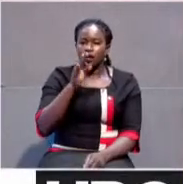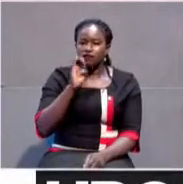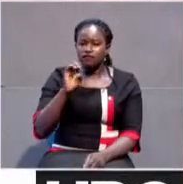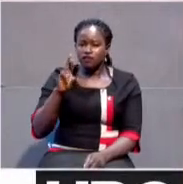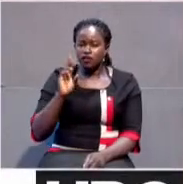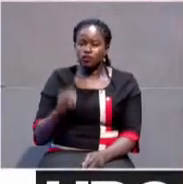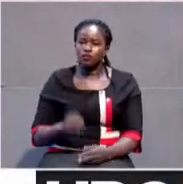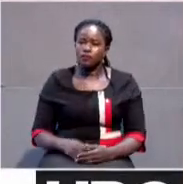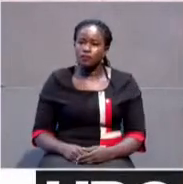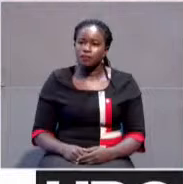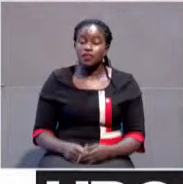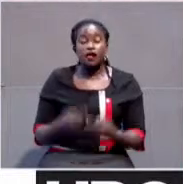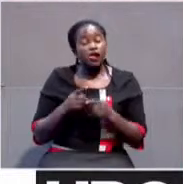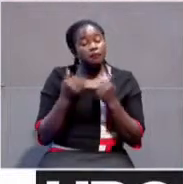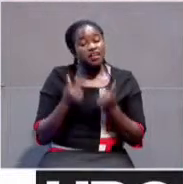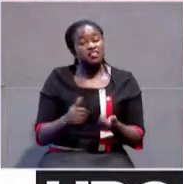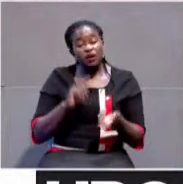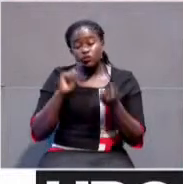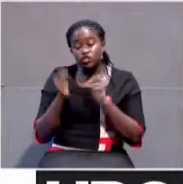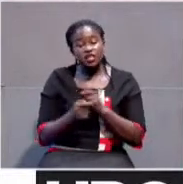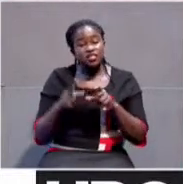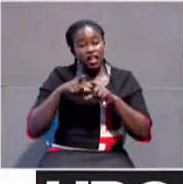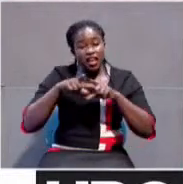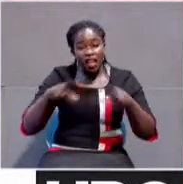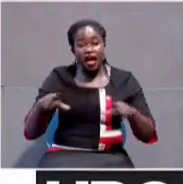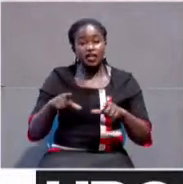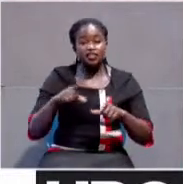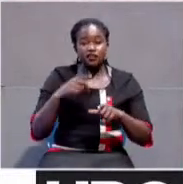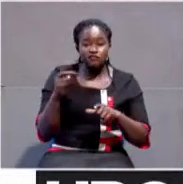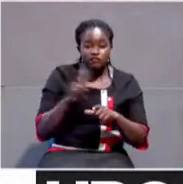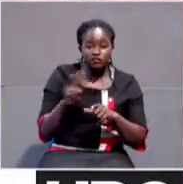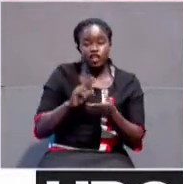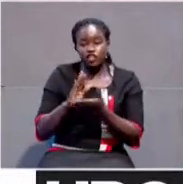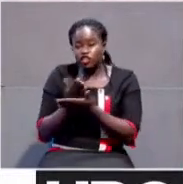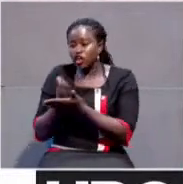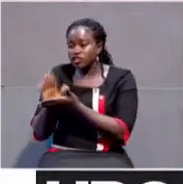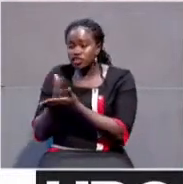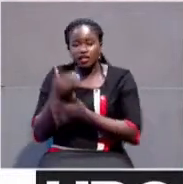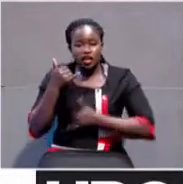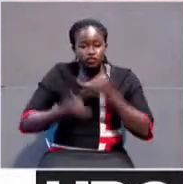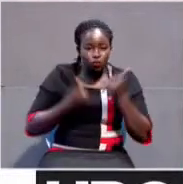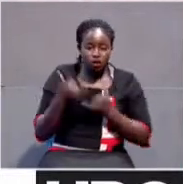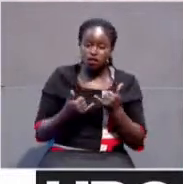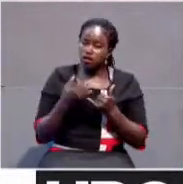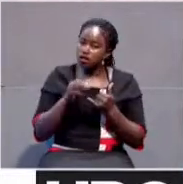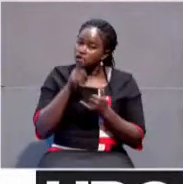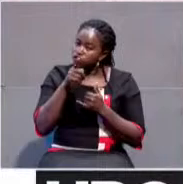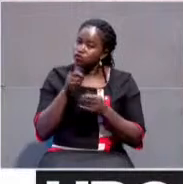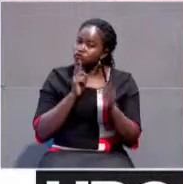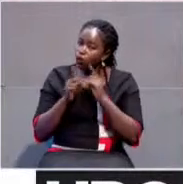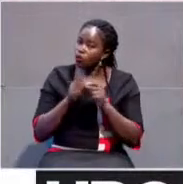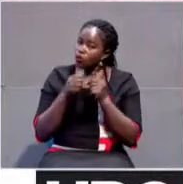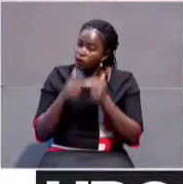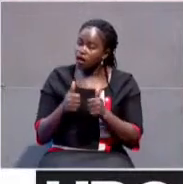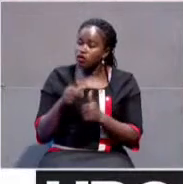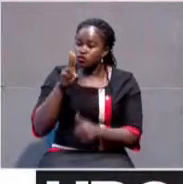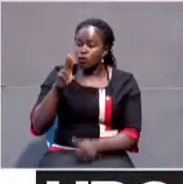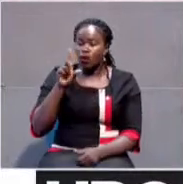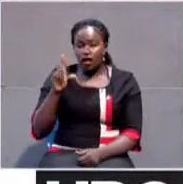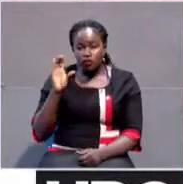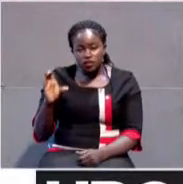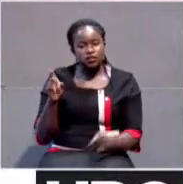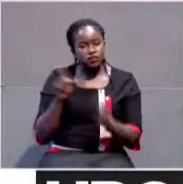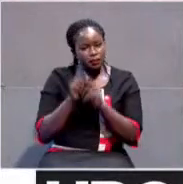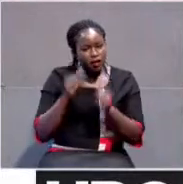now it has become a land bonanza. If you talked very well with the ULC, they will tell even